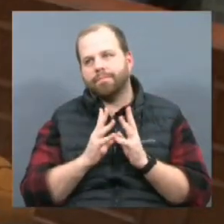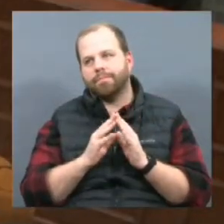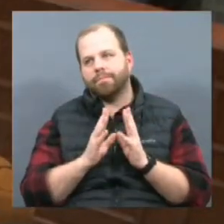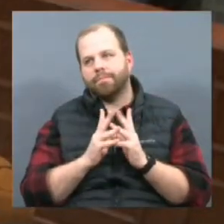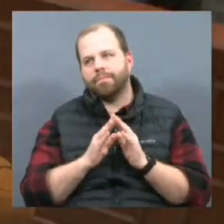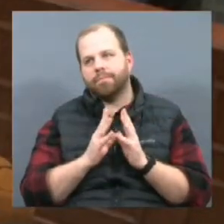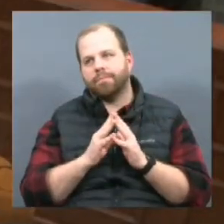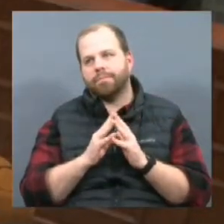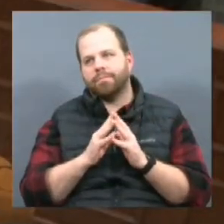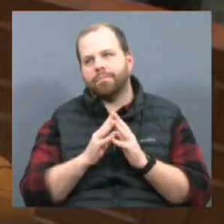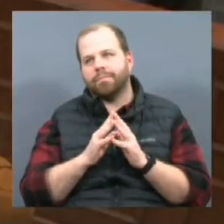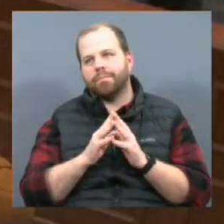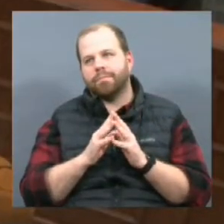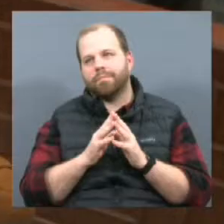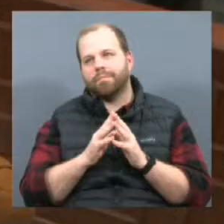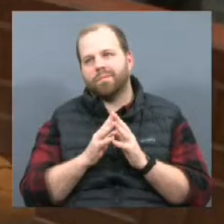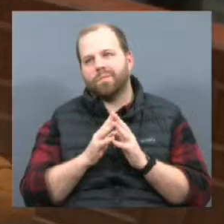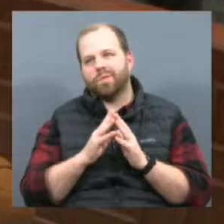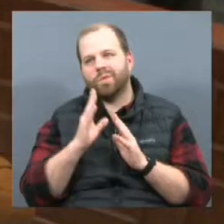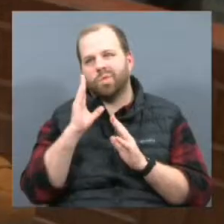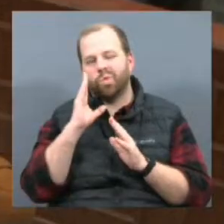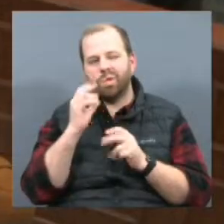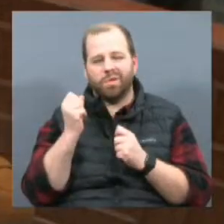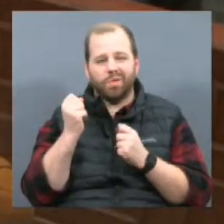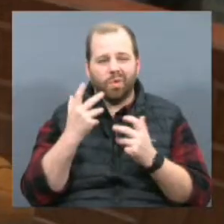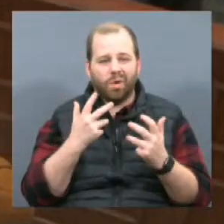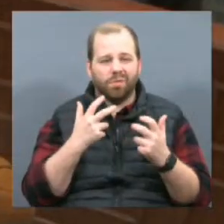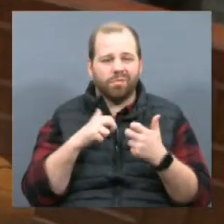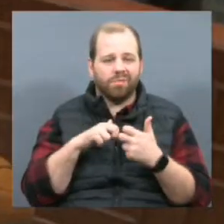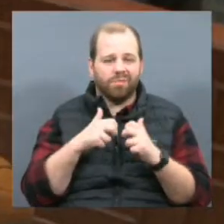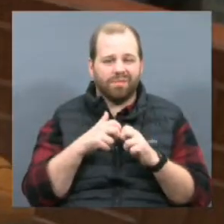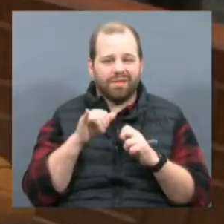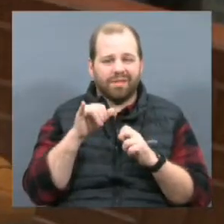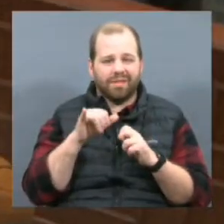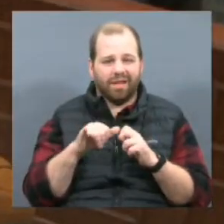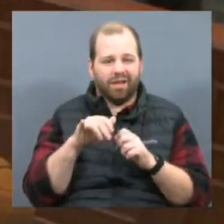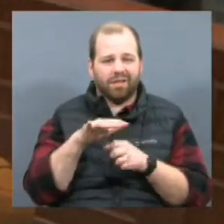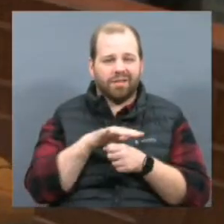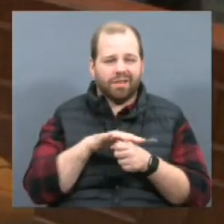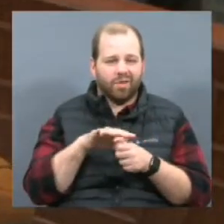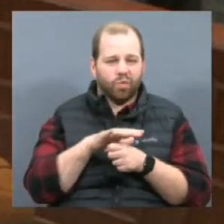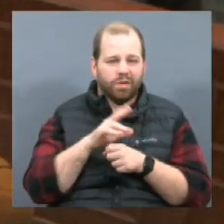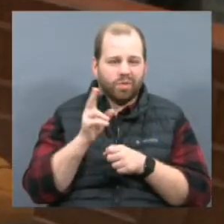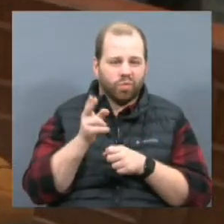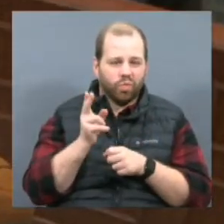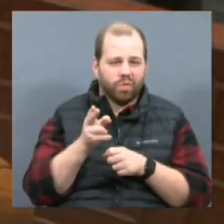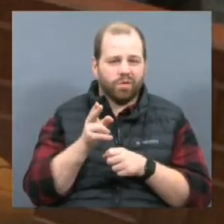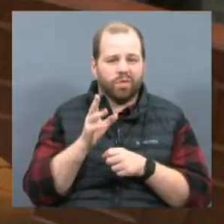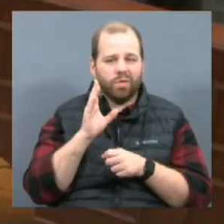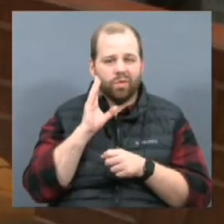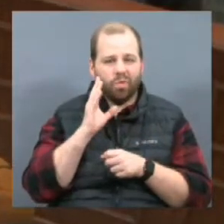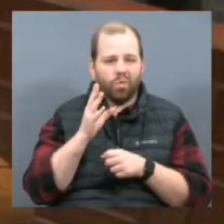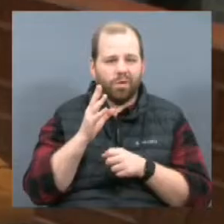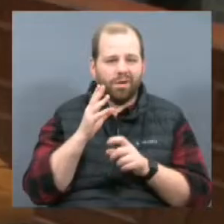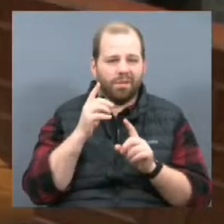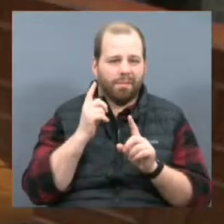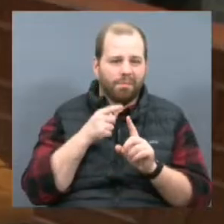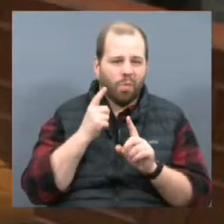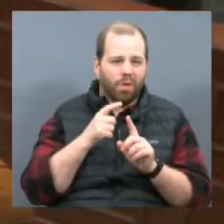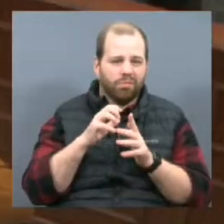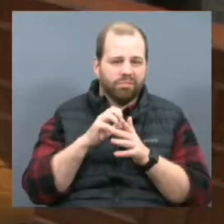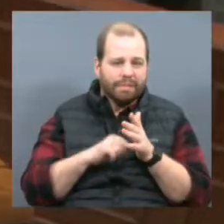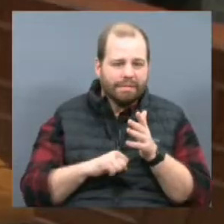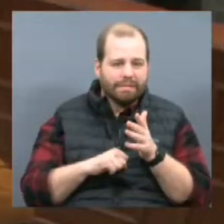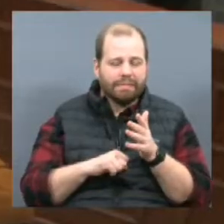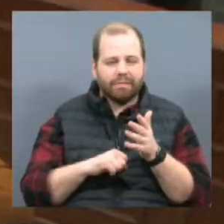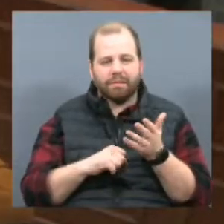dampen or would this cause any kind of problems with like a historic district, or would you lose any type of points or anything like that?